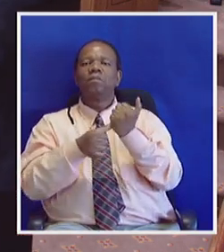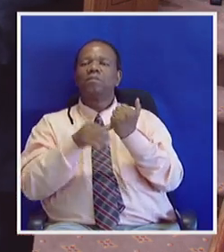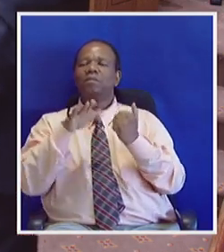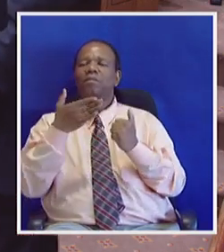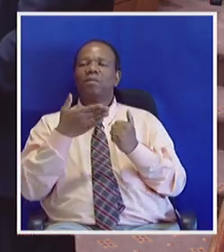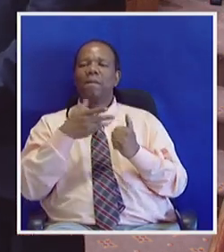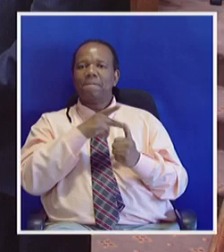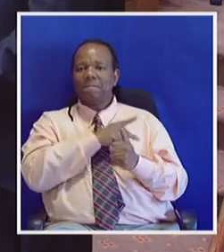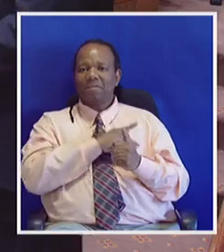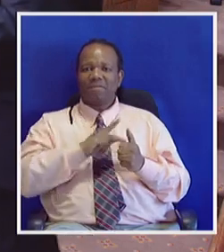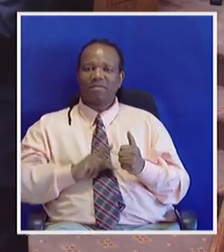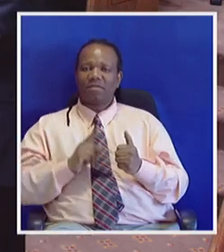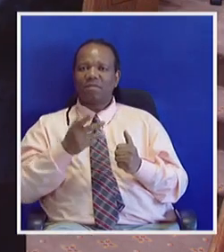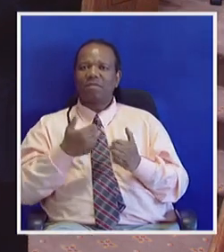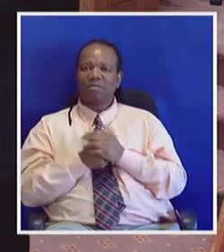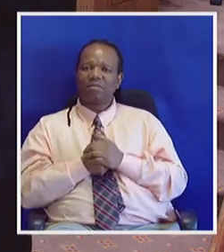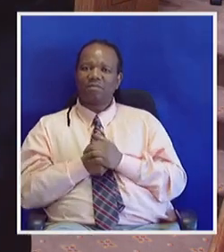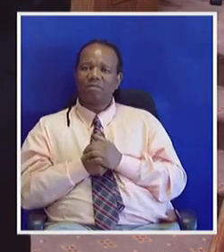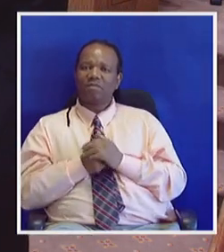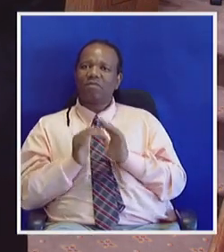tsela matla a lelemi